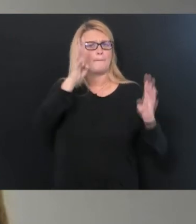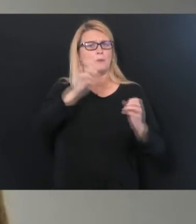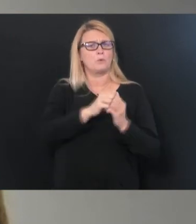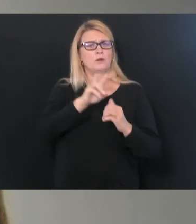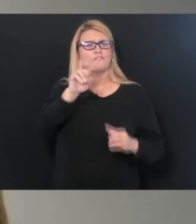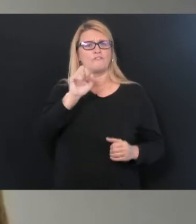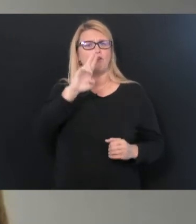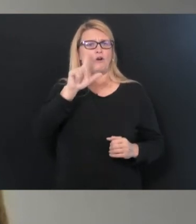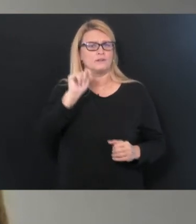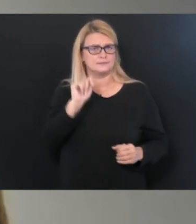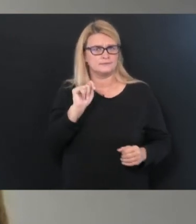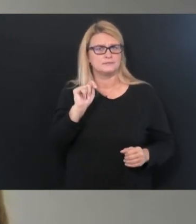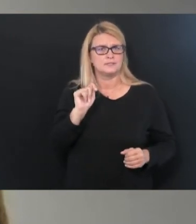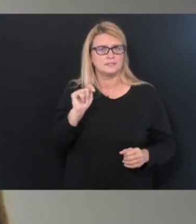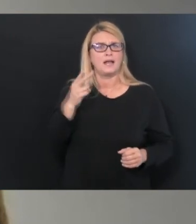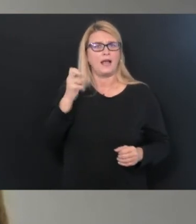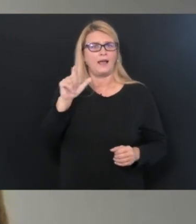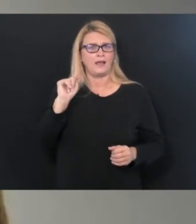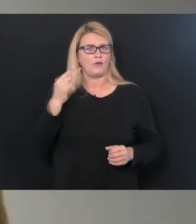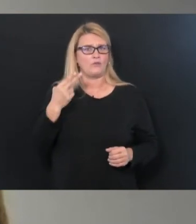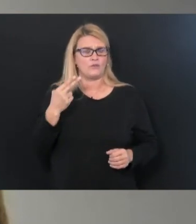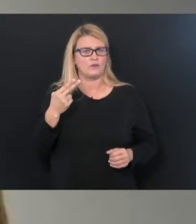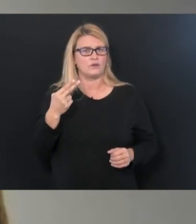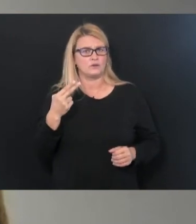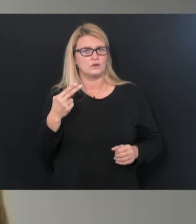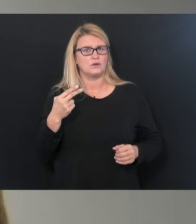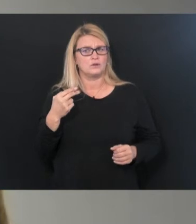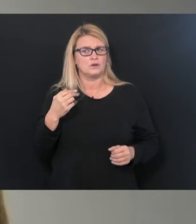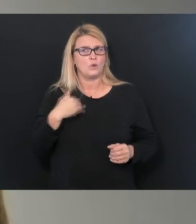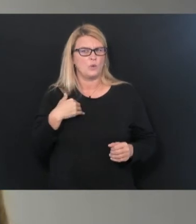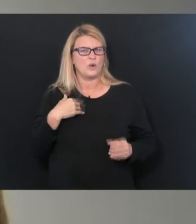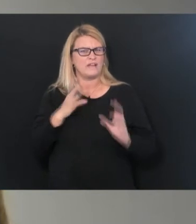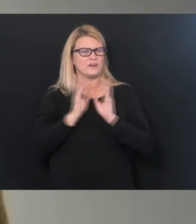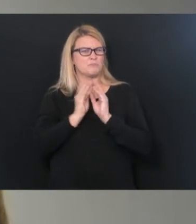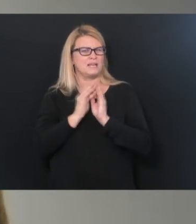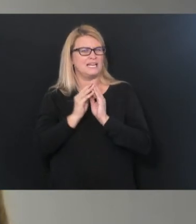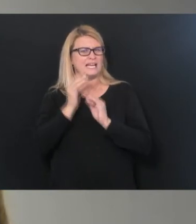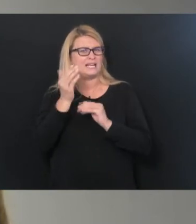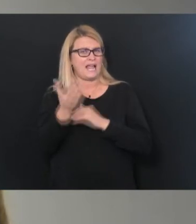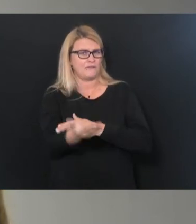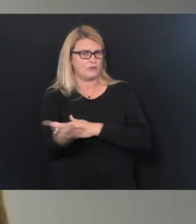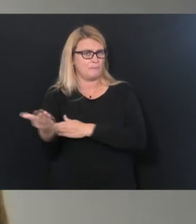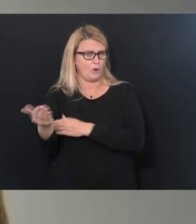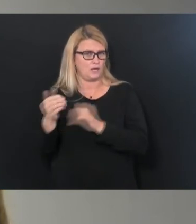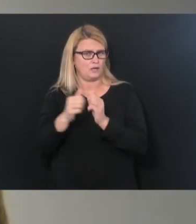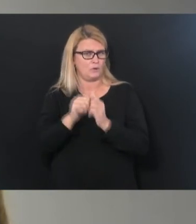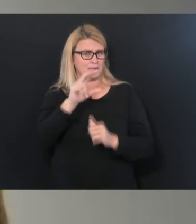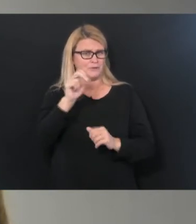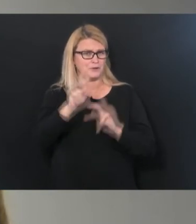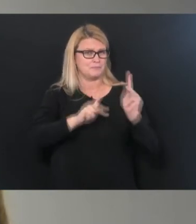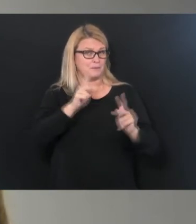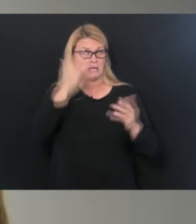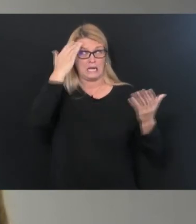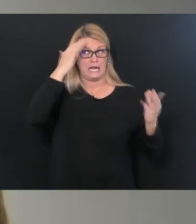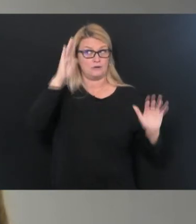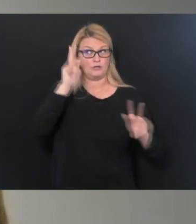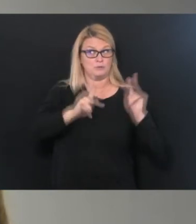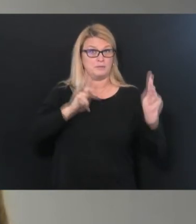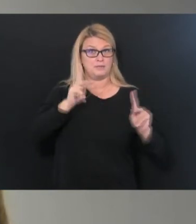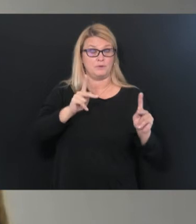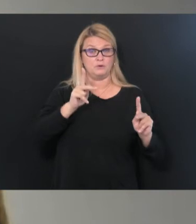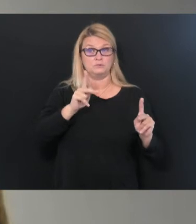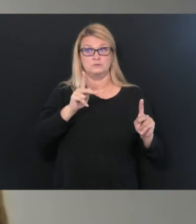health command in DHHR that we have a call every morning with about 30 folks on there. I can't tell you who